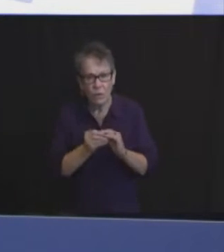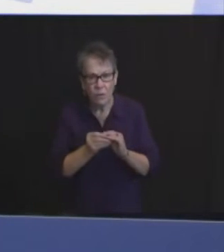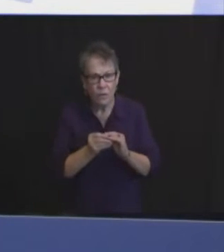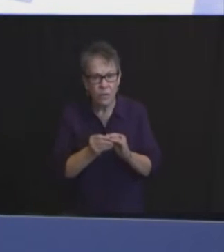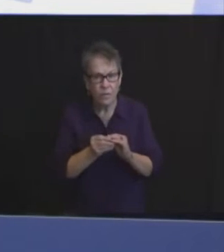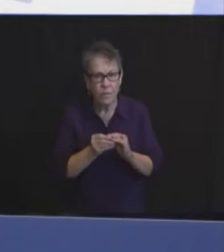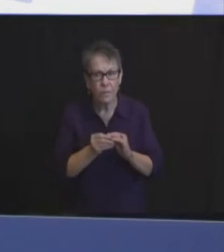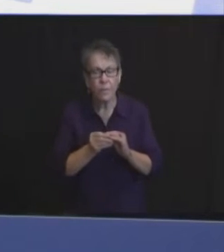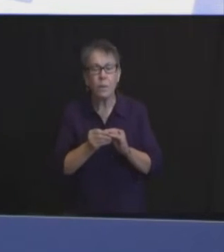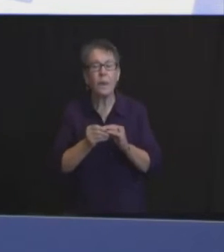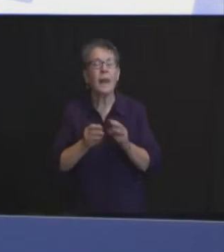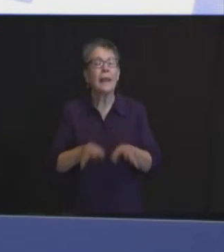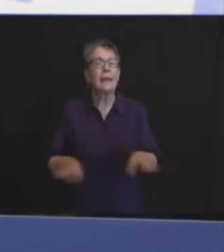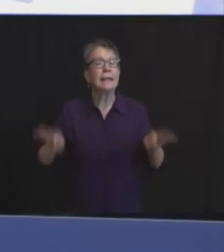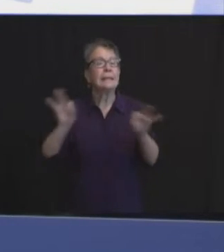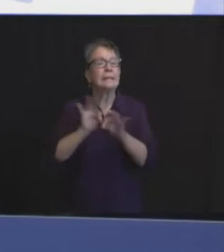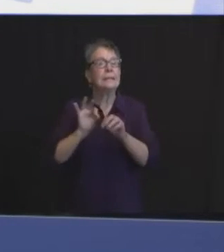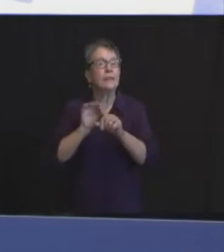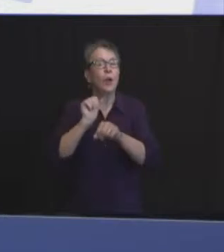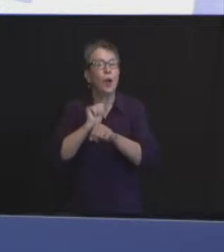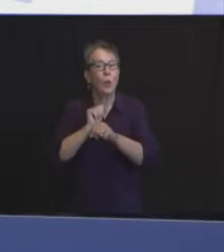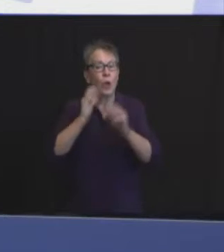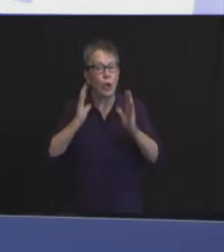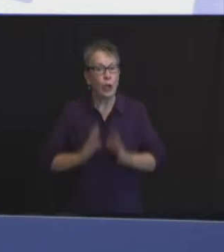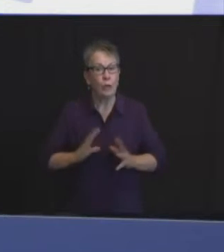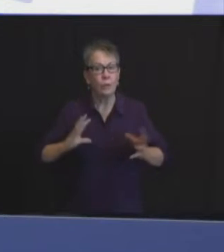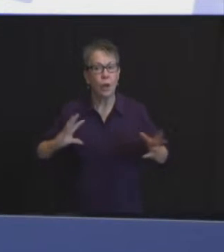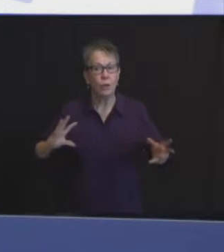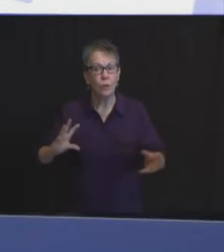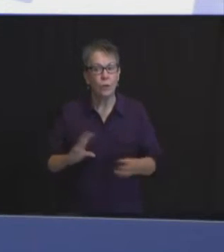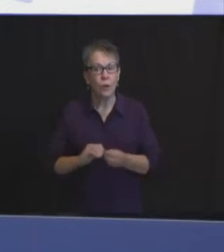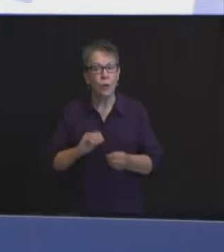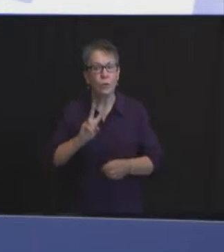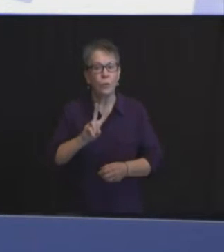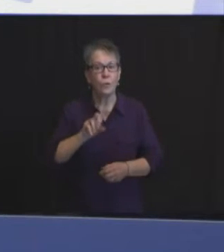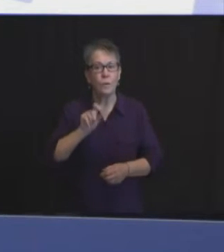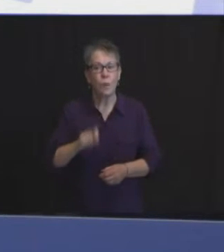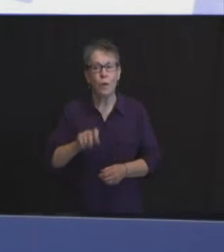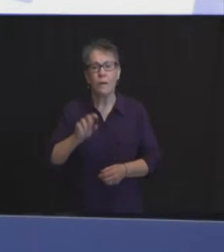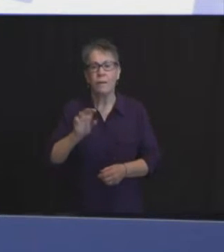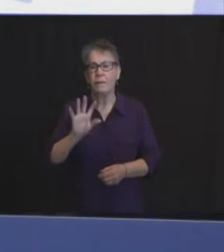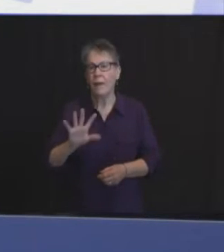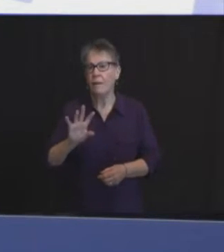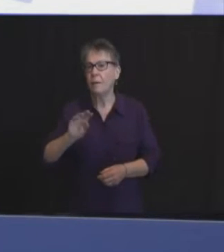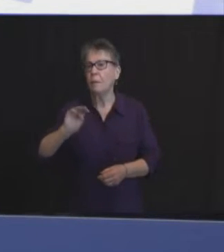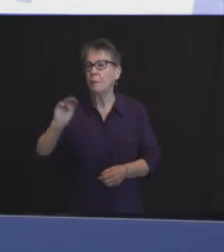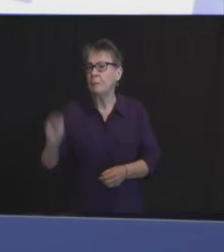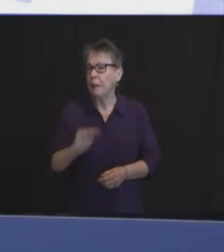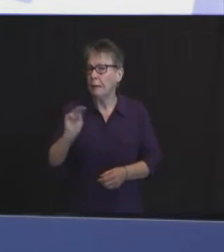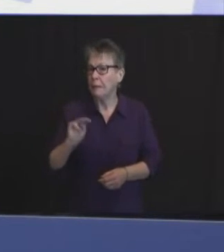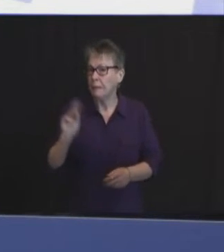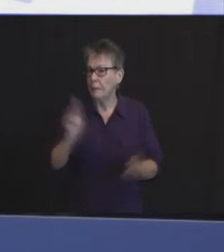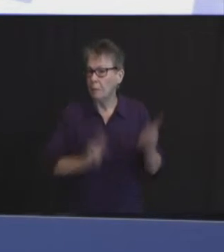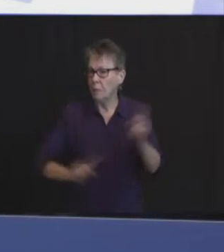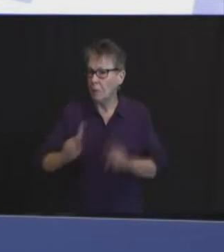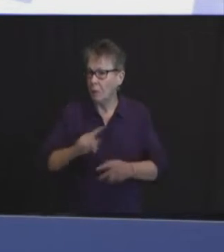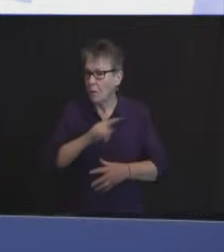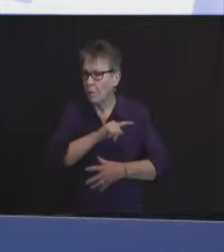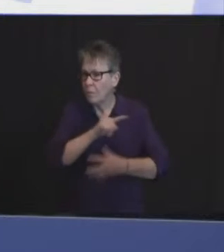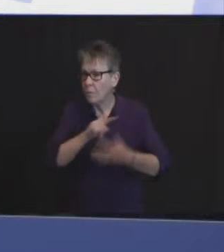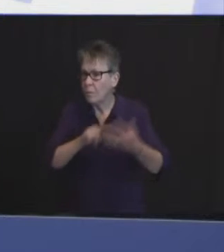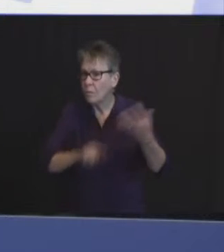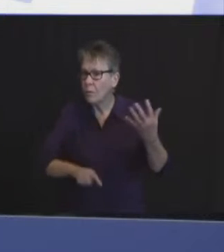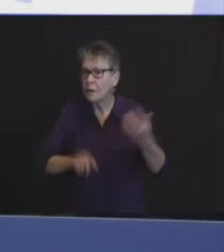million. So it covers an awful big territory. In terms of jumping the line, people are showing up